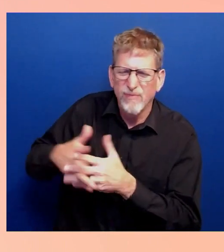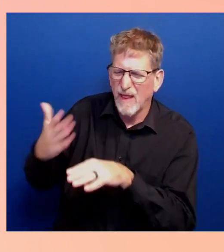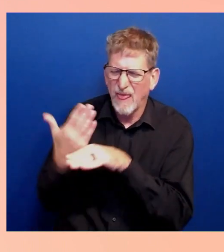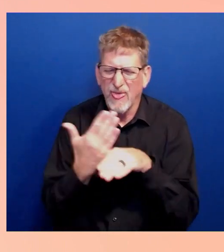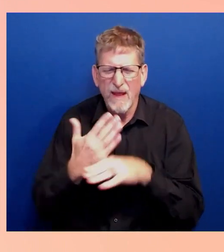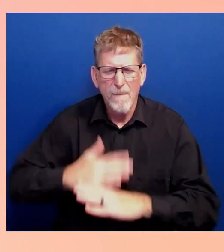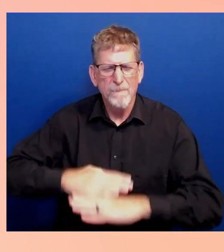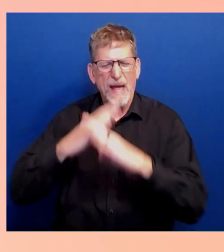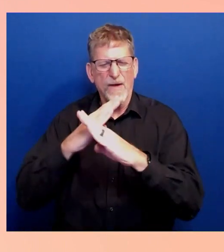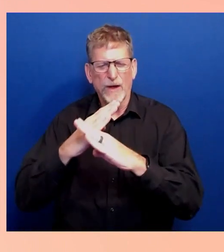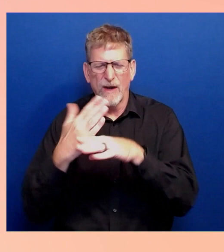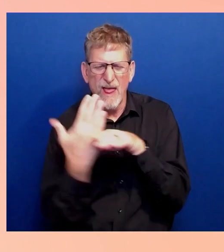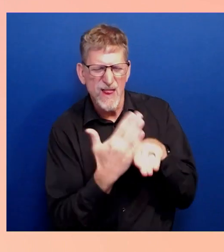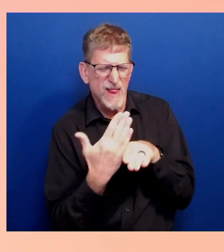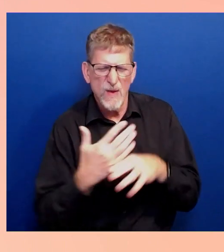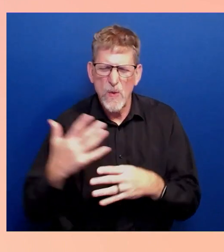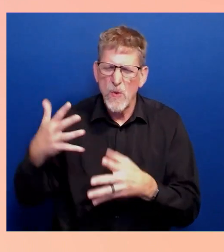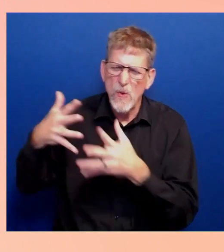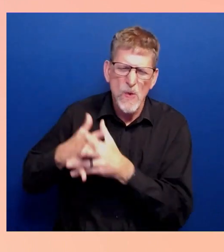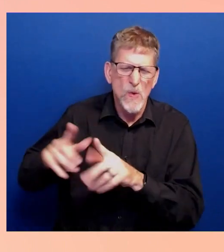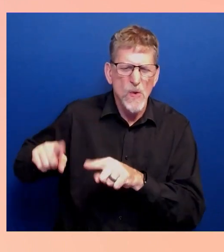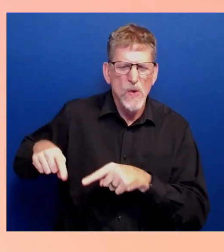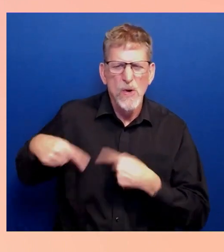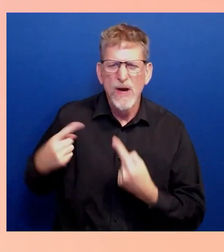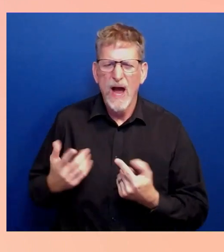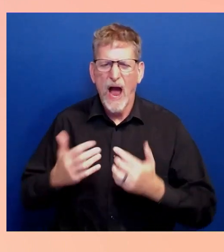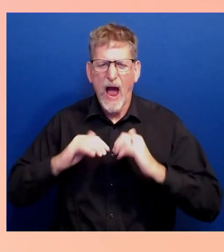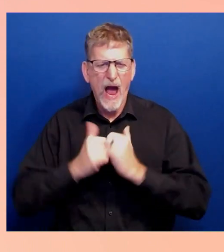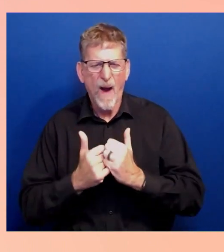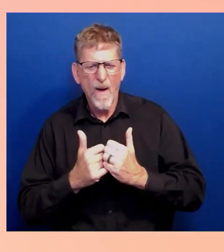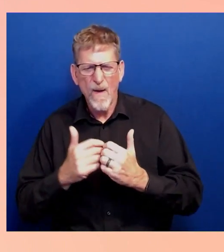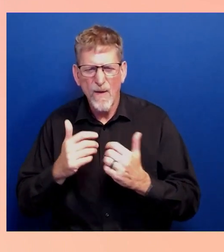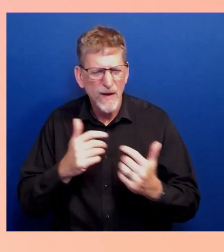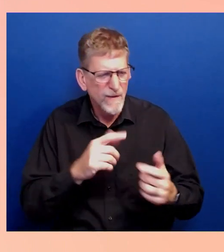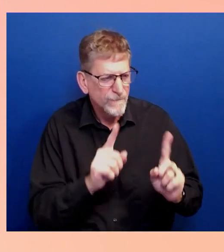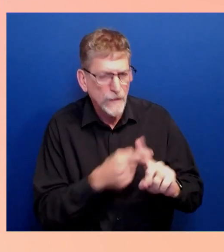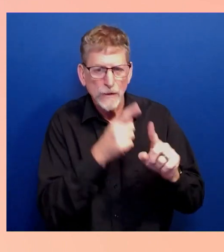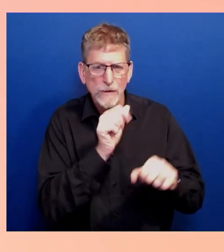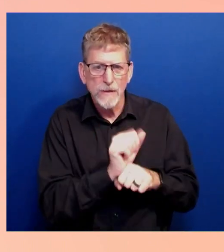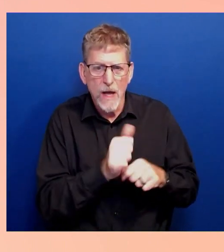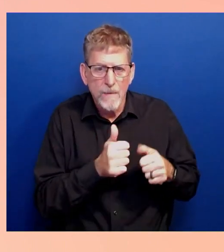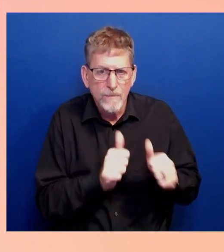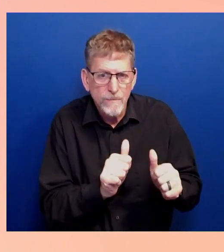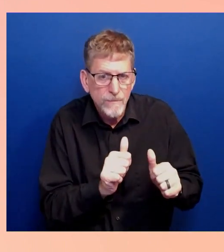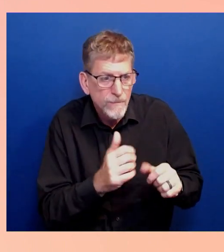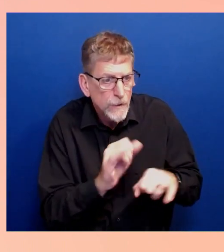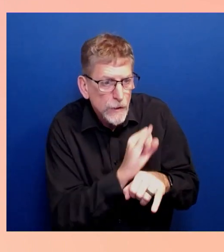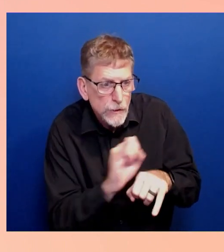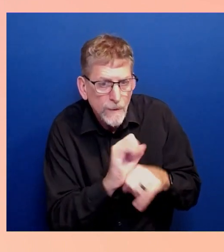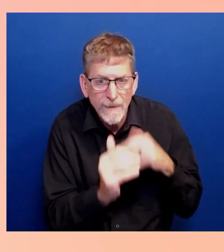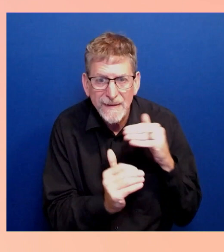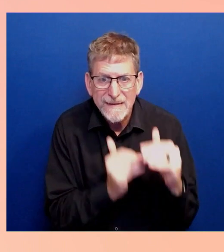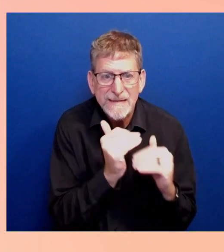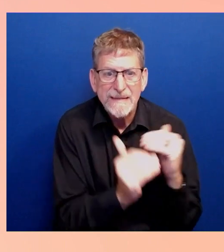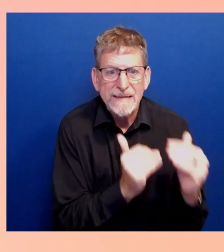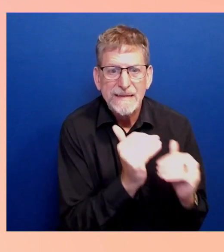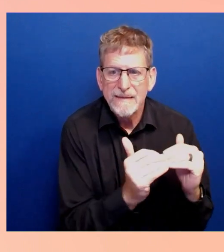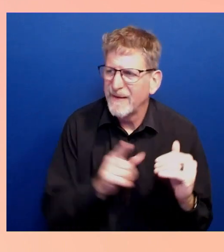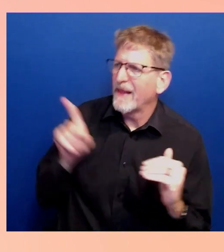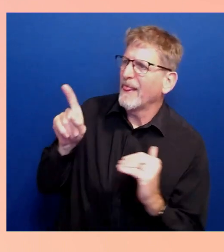a first job, an attempt to get a paying internship, but also the barriers that keep disabled people from advancing in